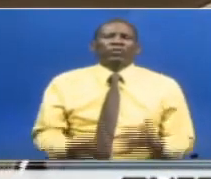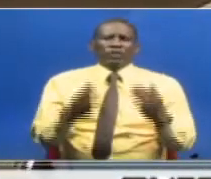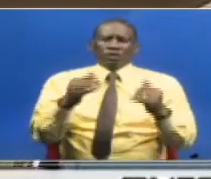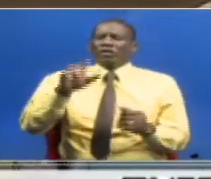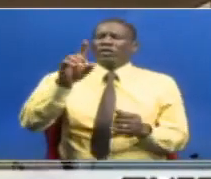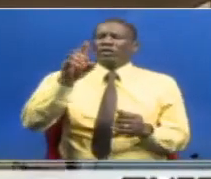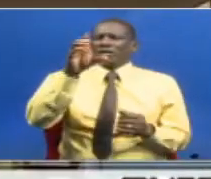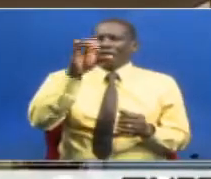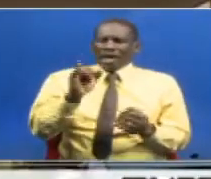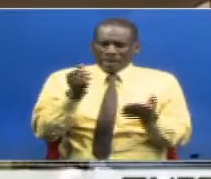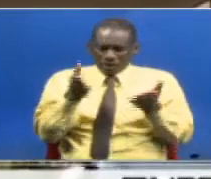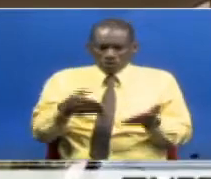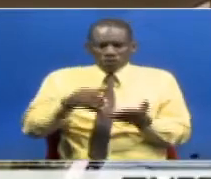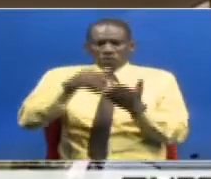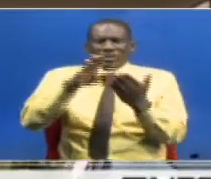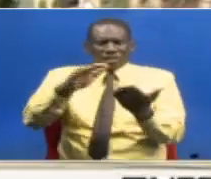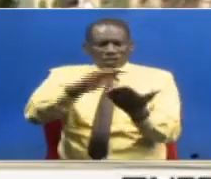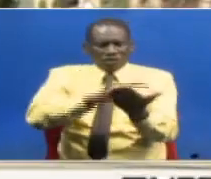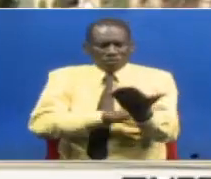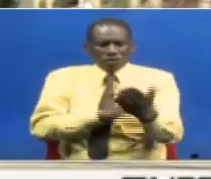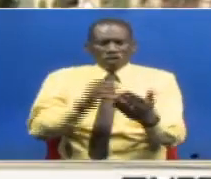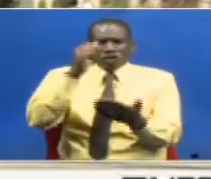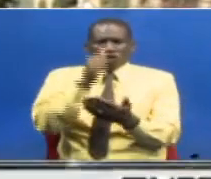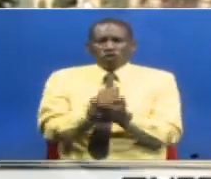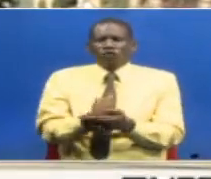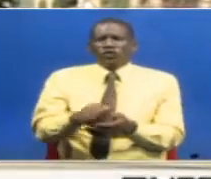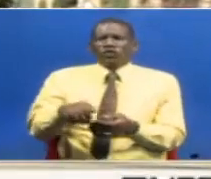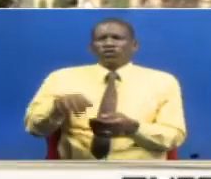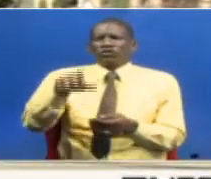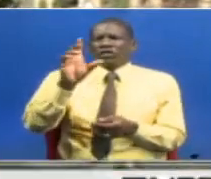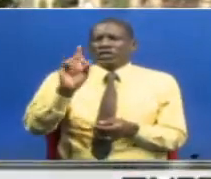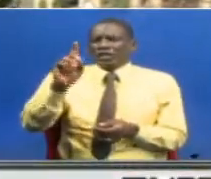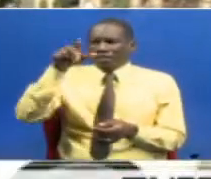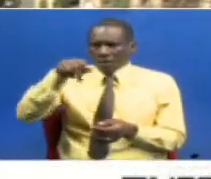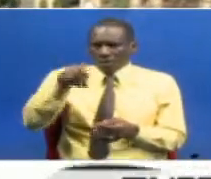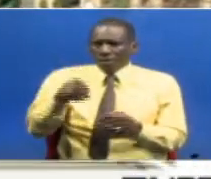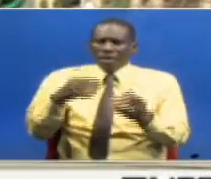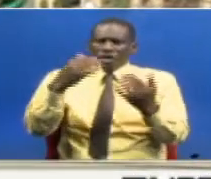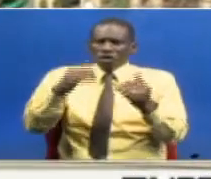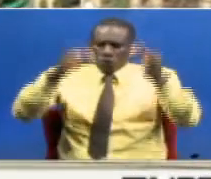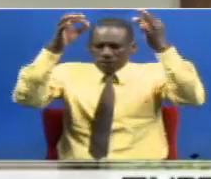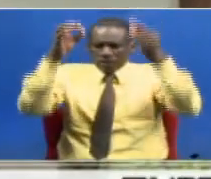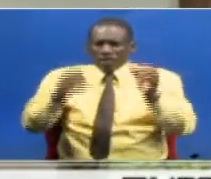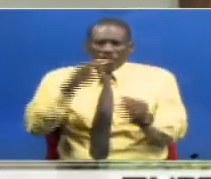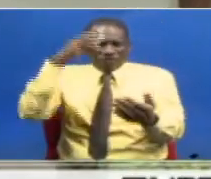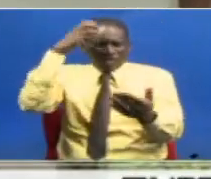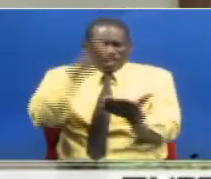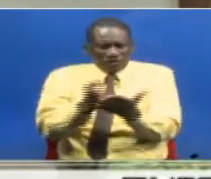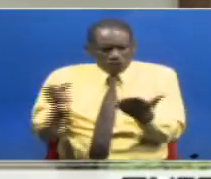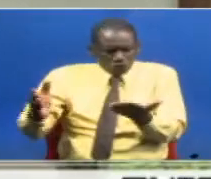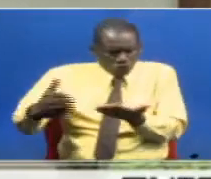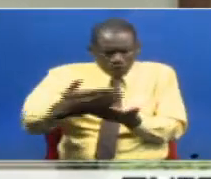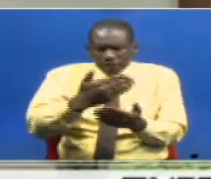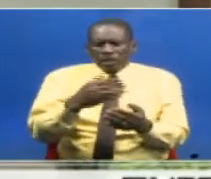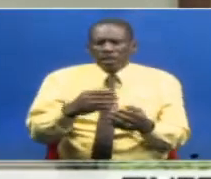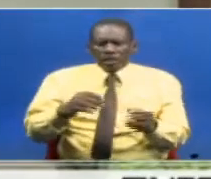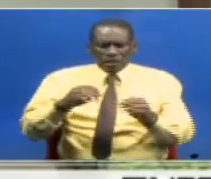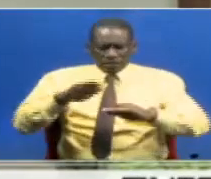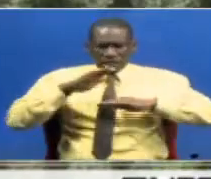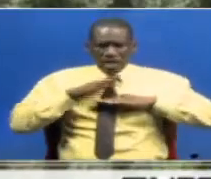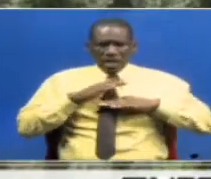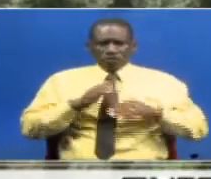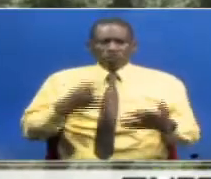DCI will now send a report to the Office of the Director of Public Prosecutions, who will decide if the evidence gathered meets the threshold for a warrant